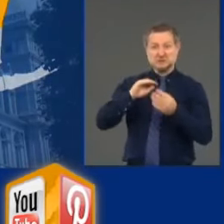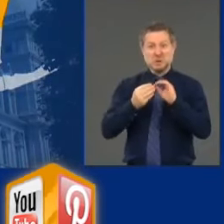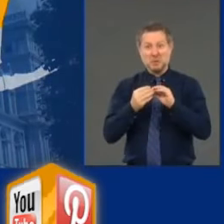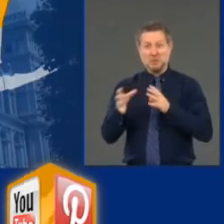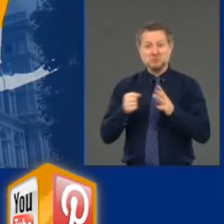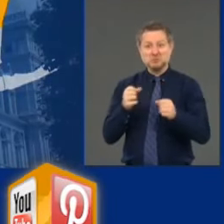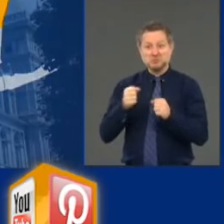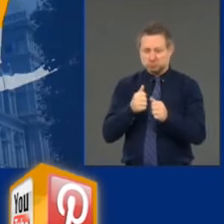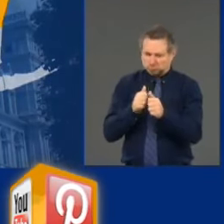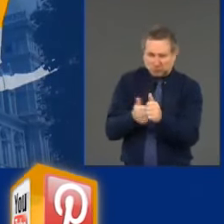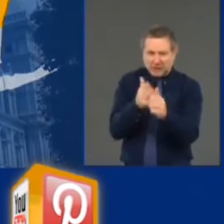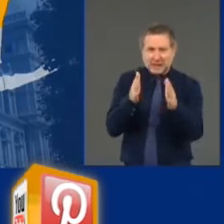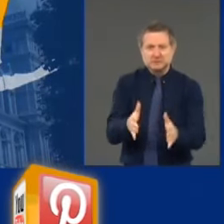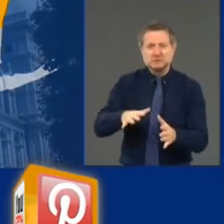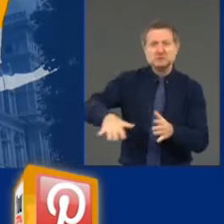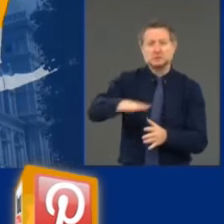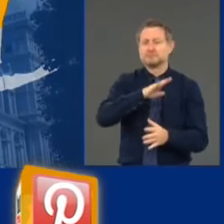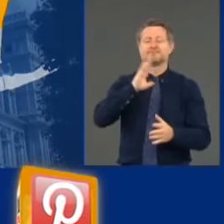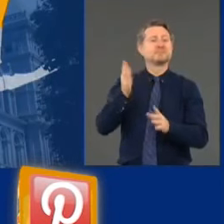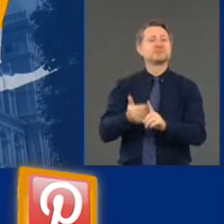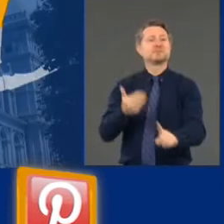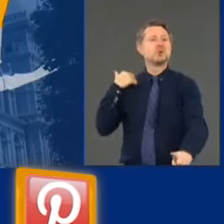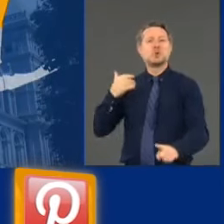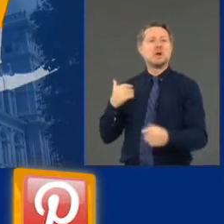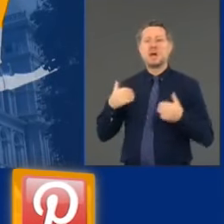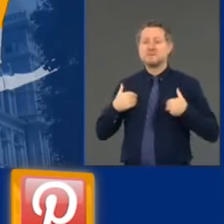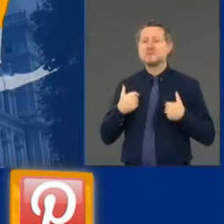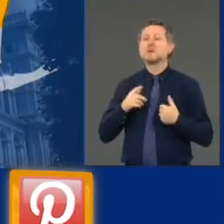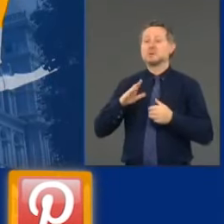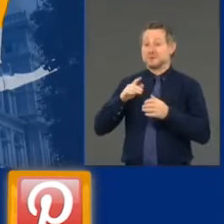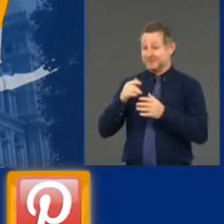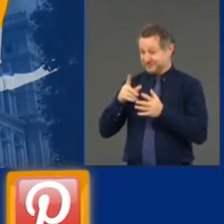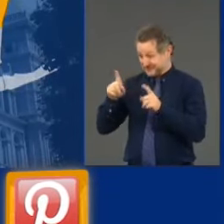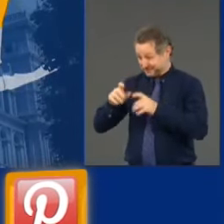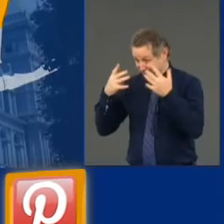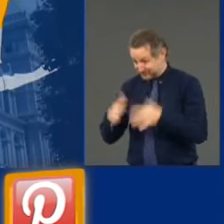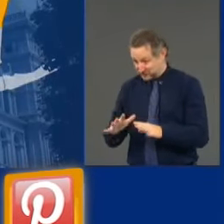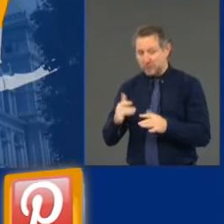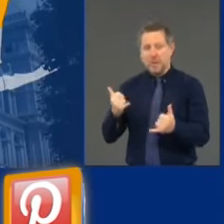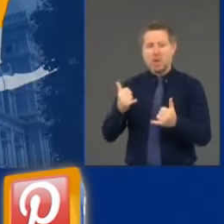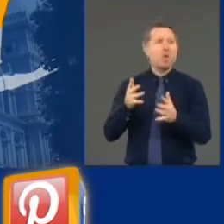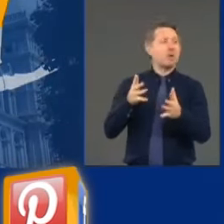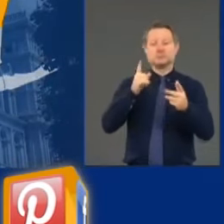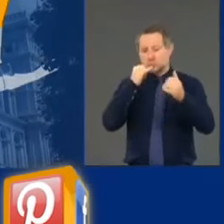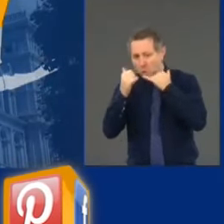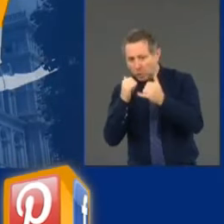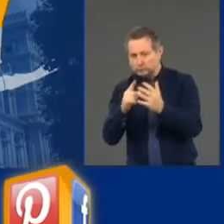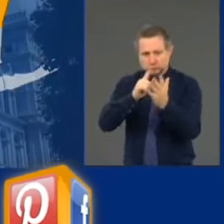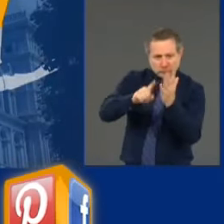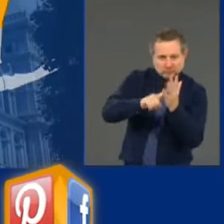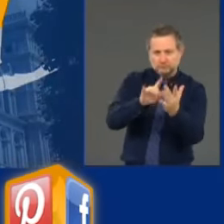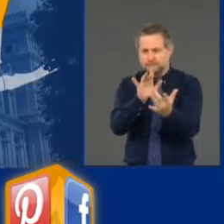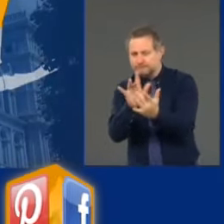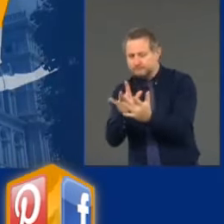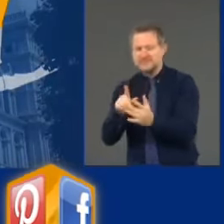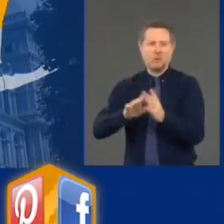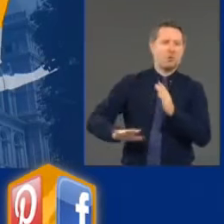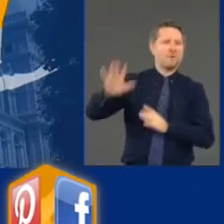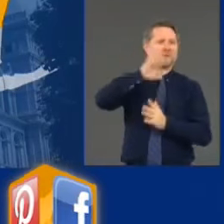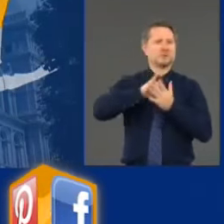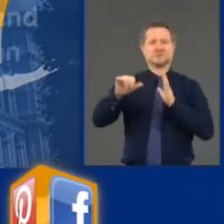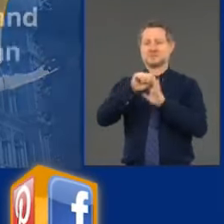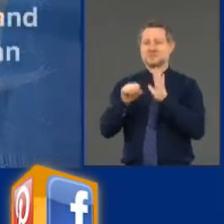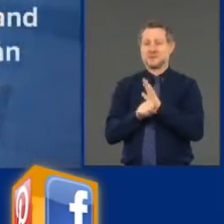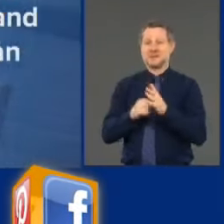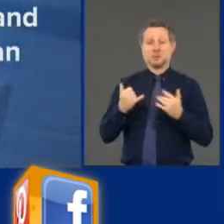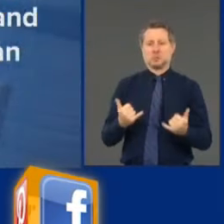tracers who follow up after the testing statewide. So they're now being trained